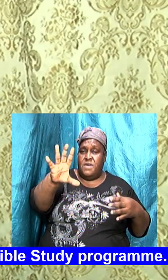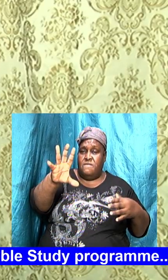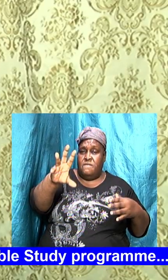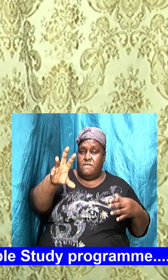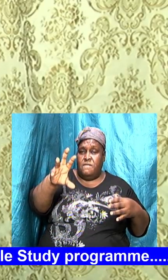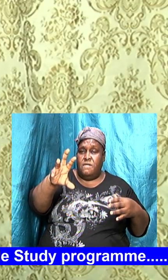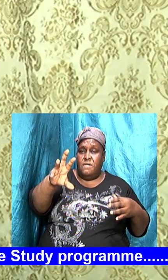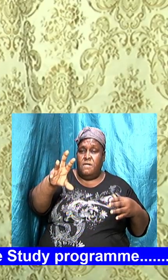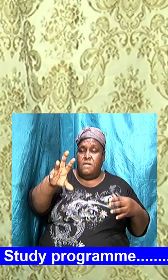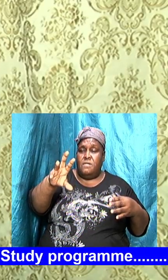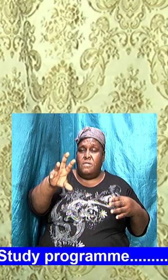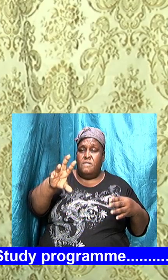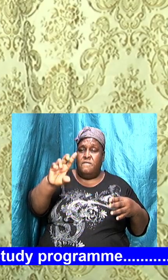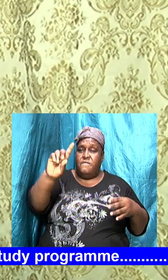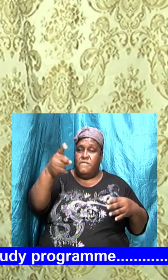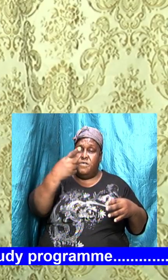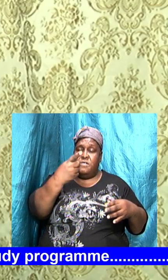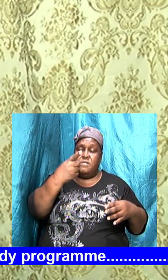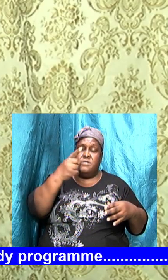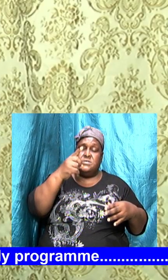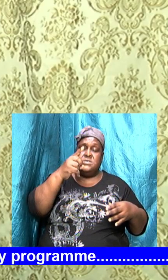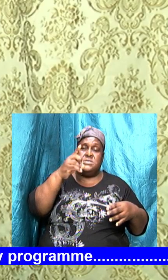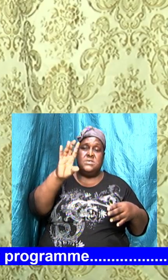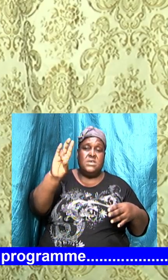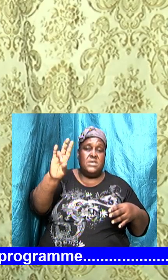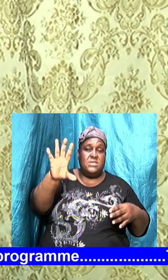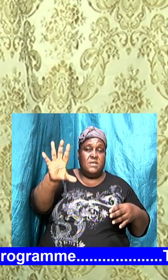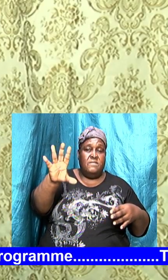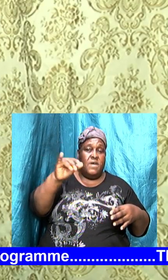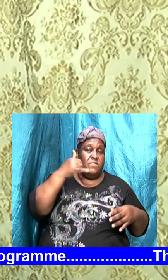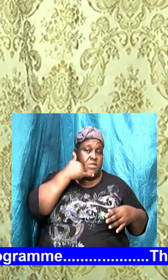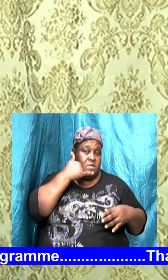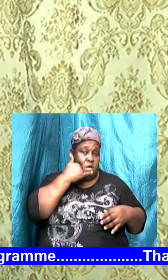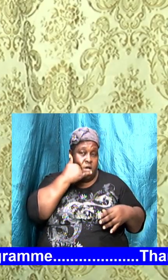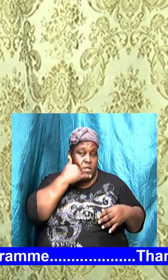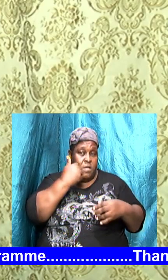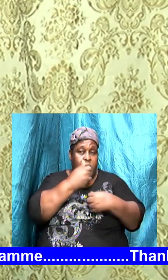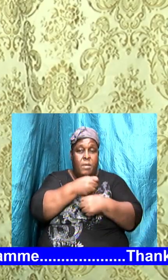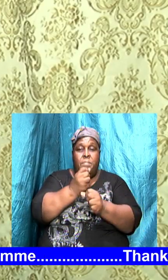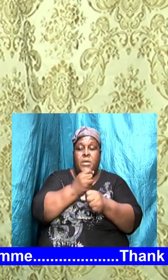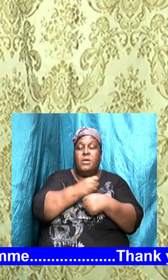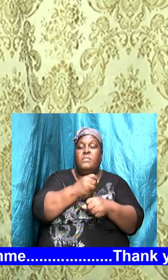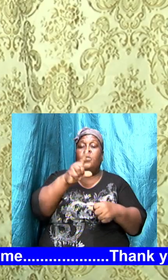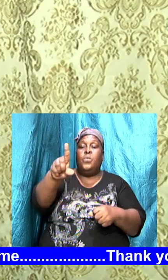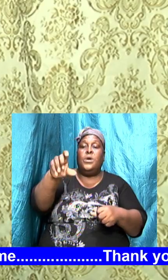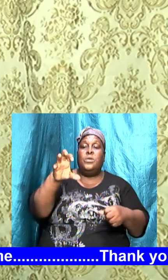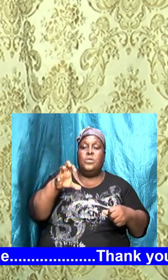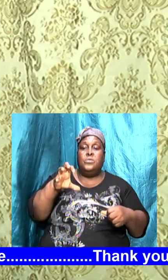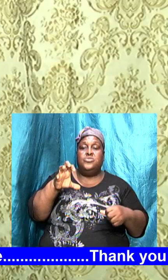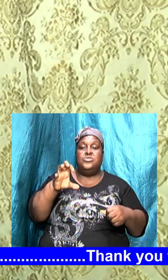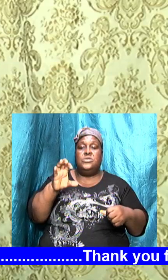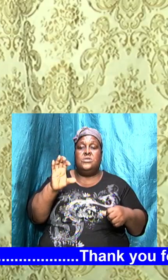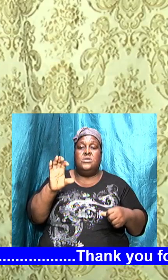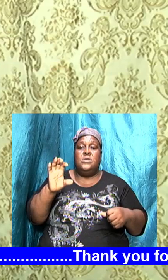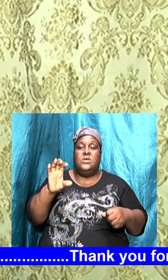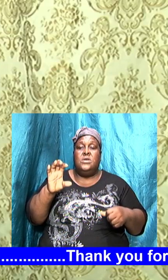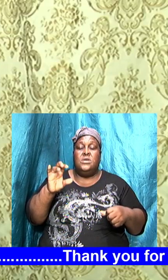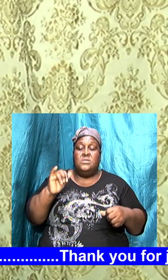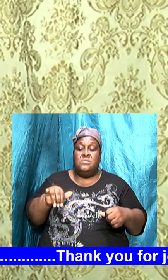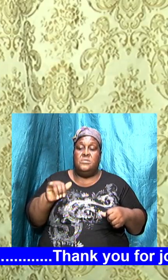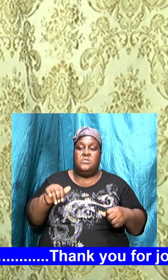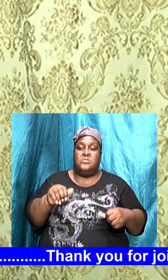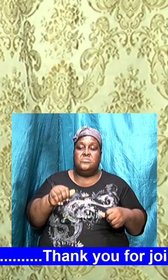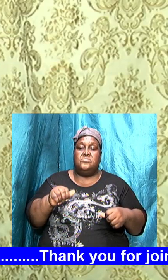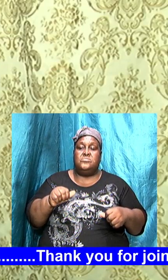amen, the first 75 that call in will make up the 100, and that will be it.